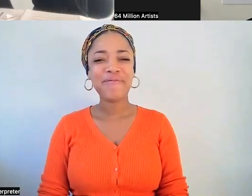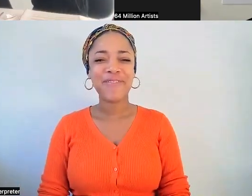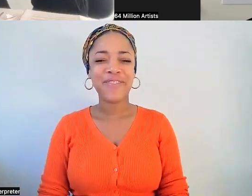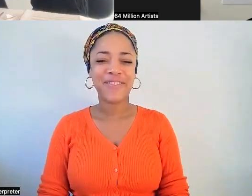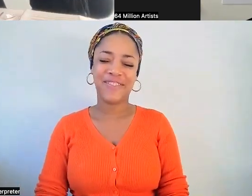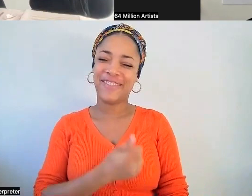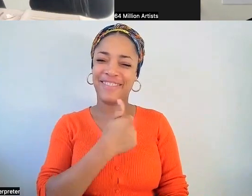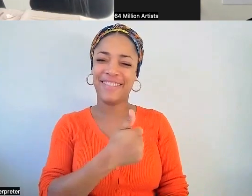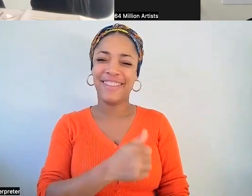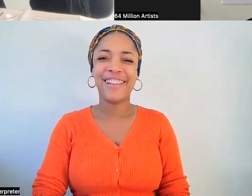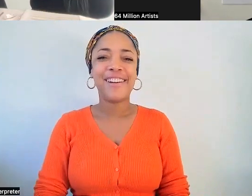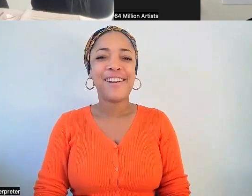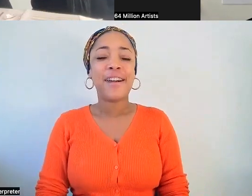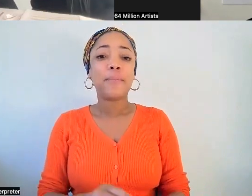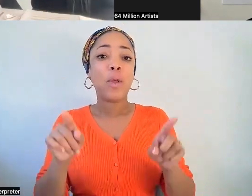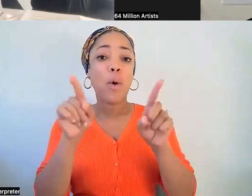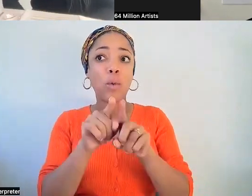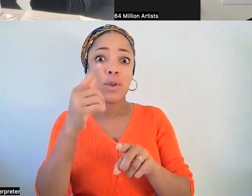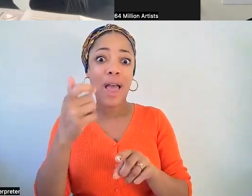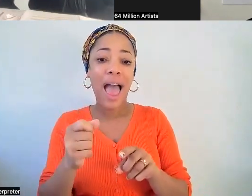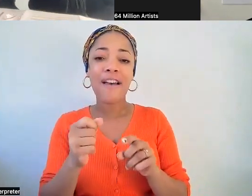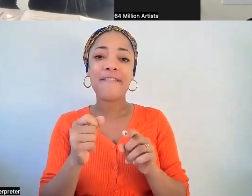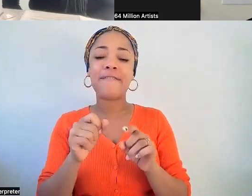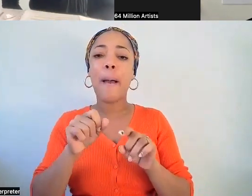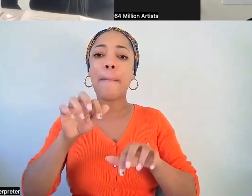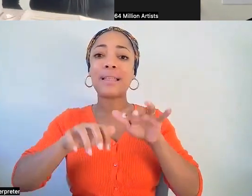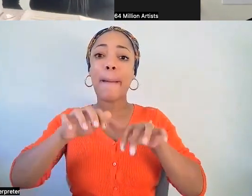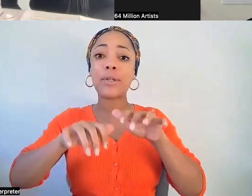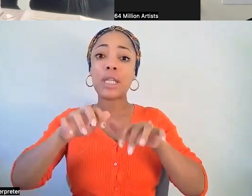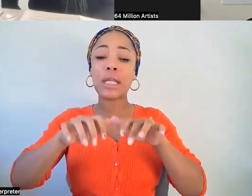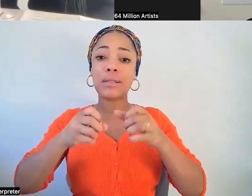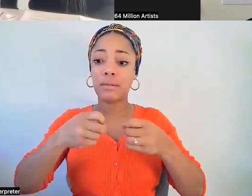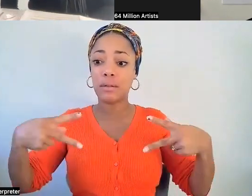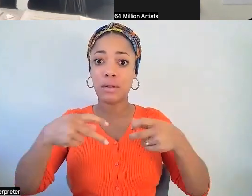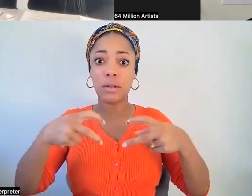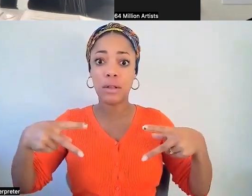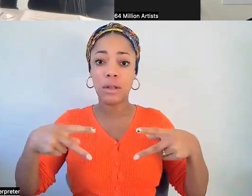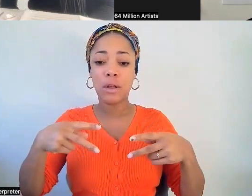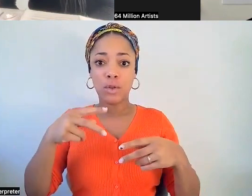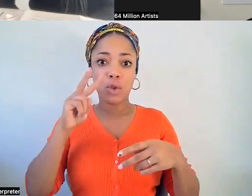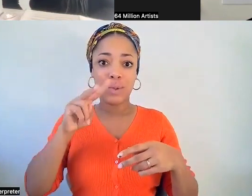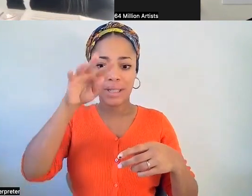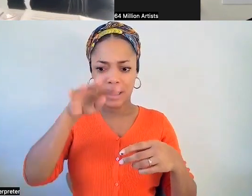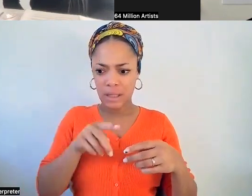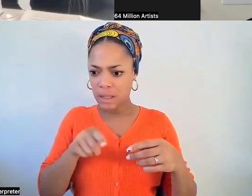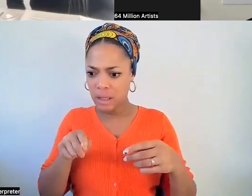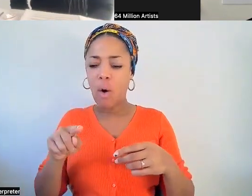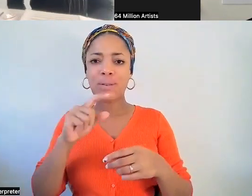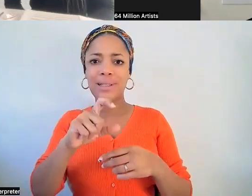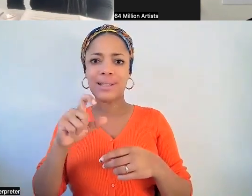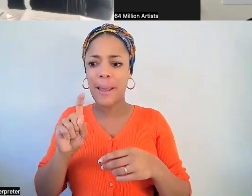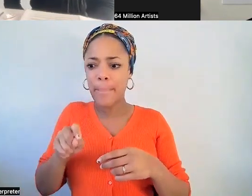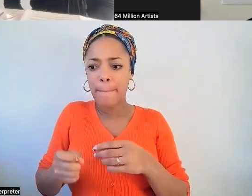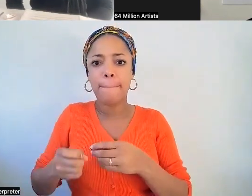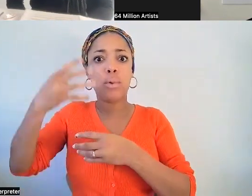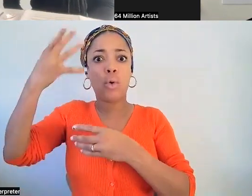Thank you, BB. We also have manual captioning here. So if you click at the bottom, you'll be able to get captions that will pop up